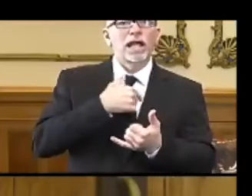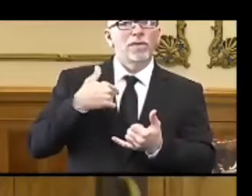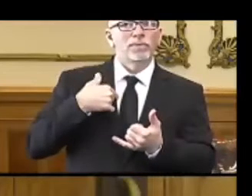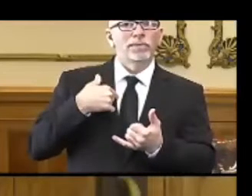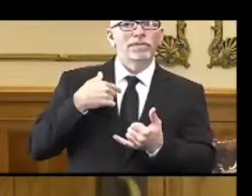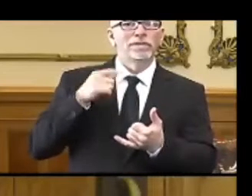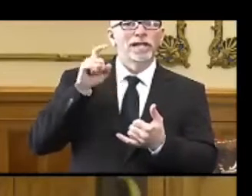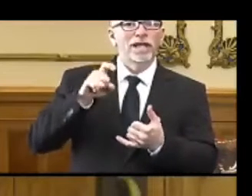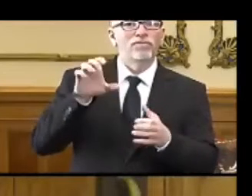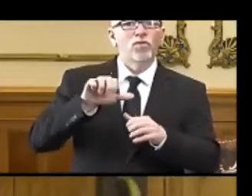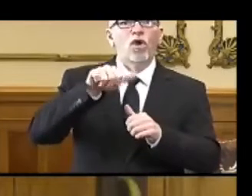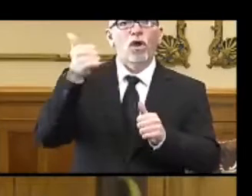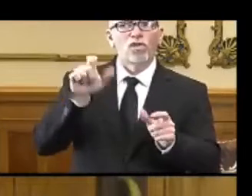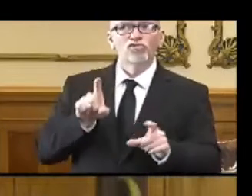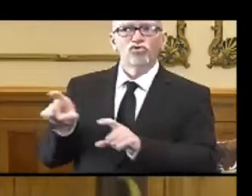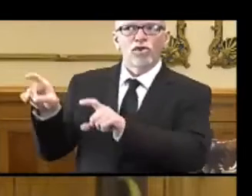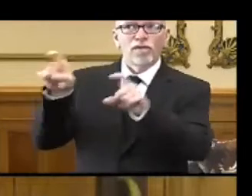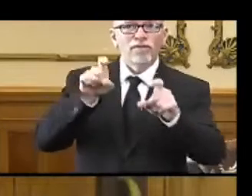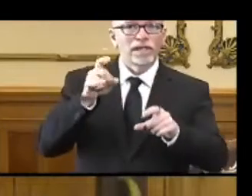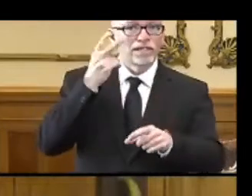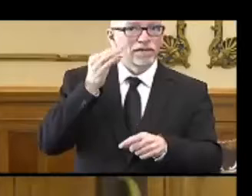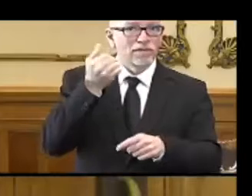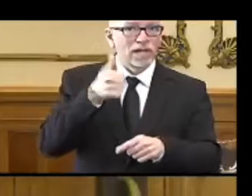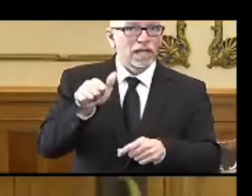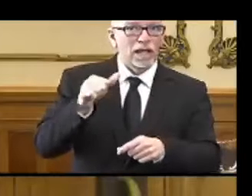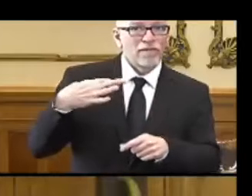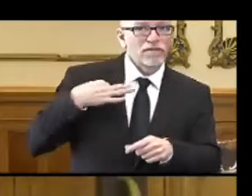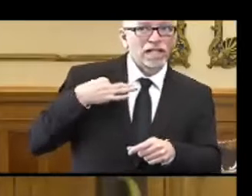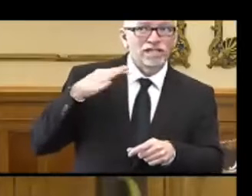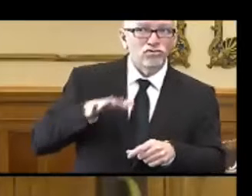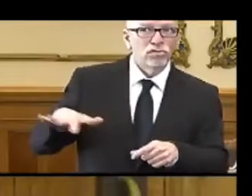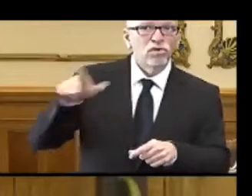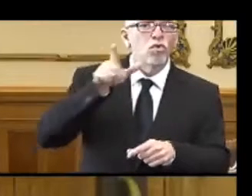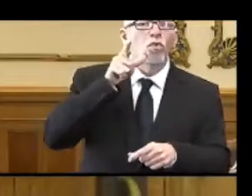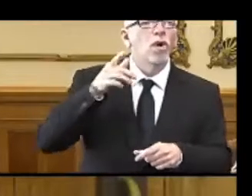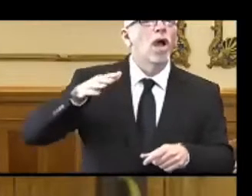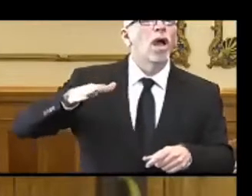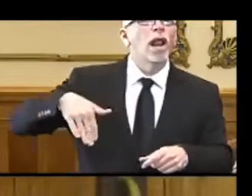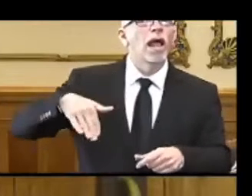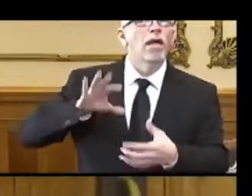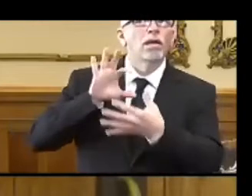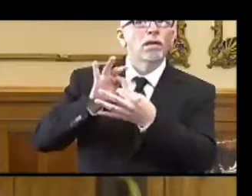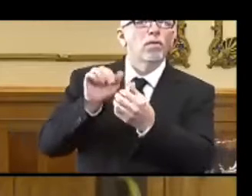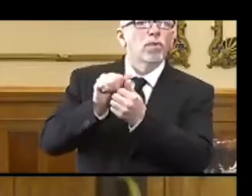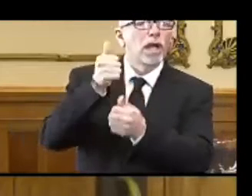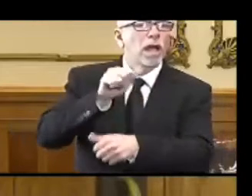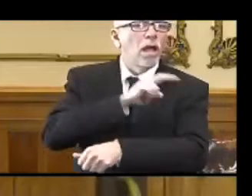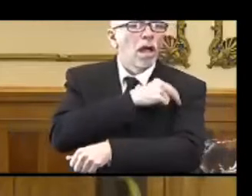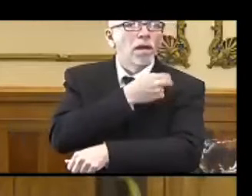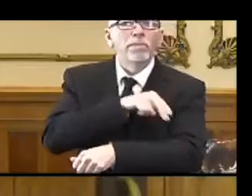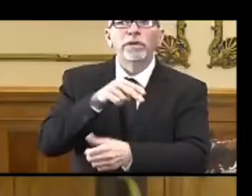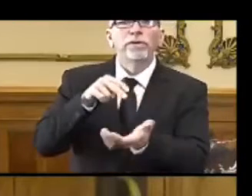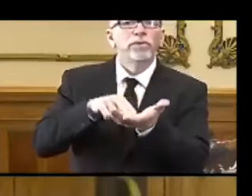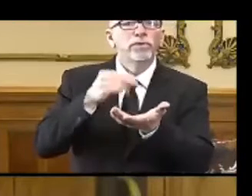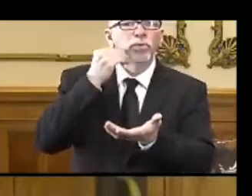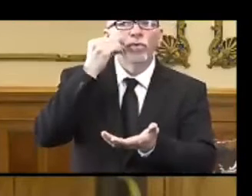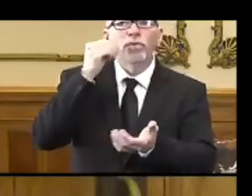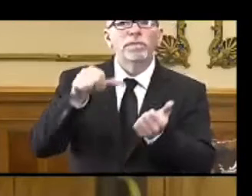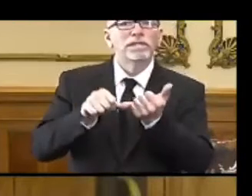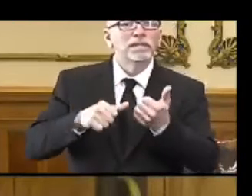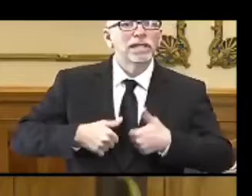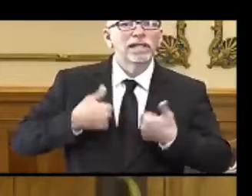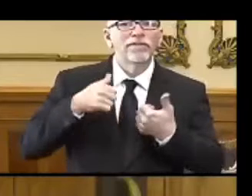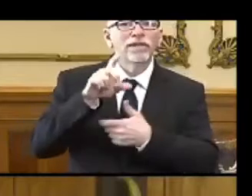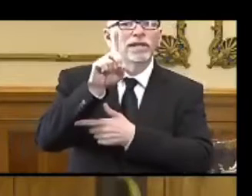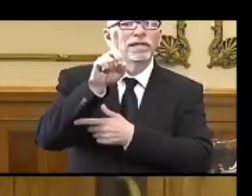and doing another survey to find out if there are volunteers out there that have not been partnered with a hospital, long-term care facility,